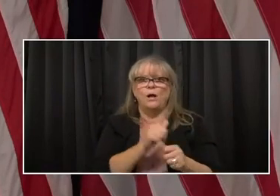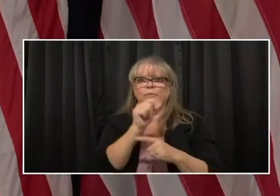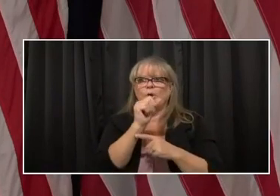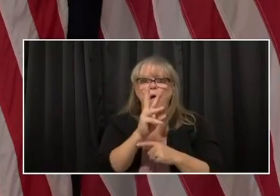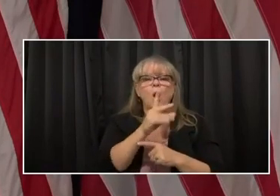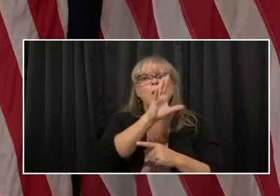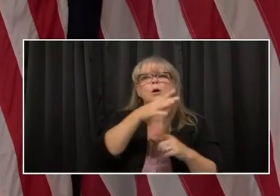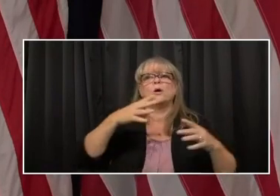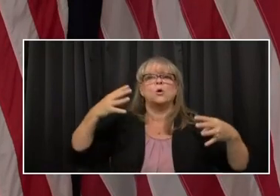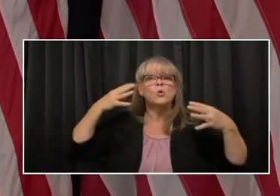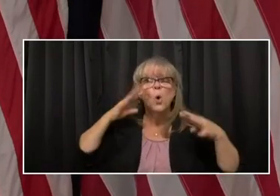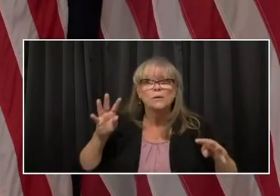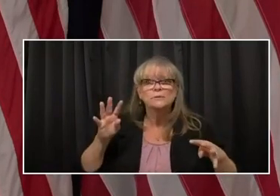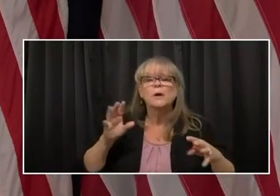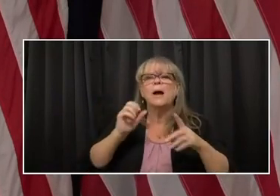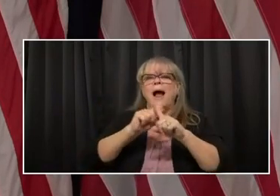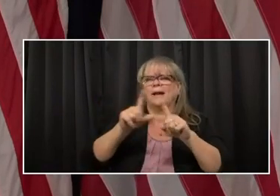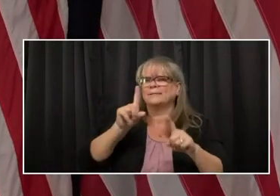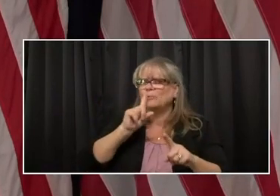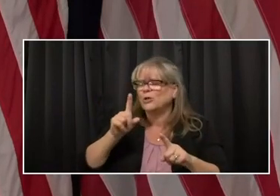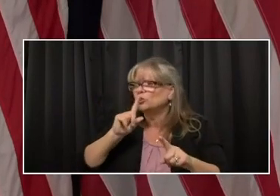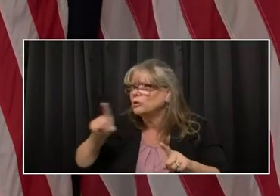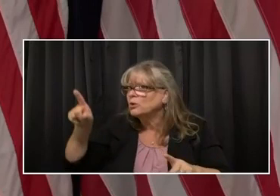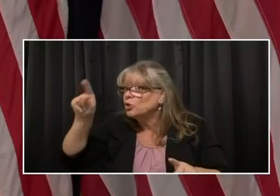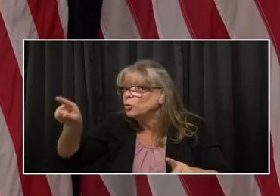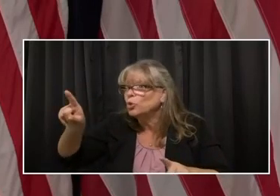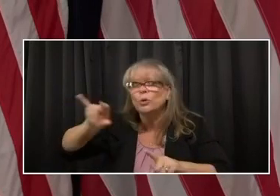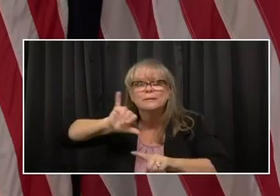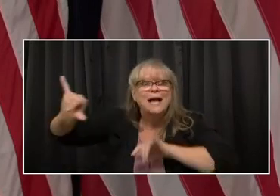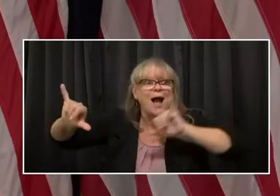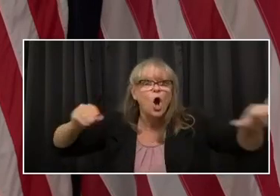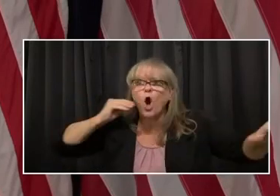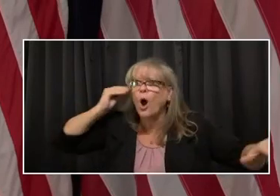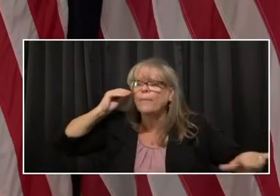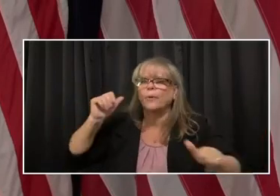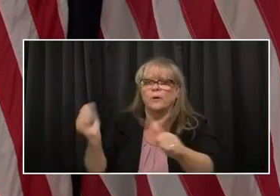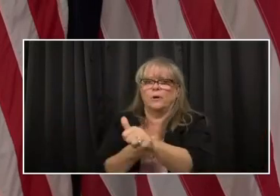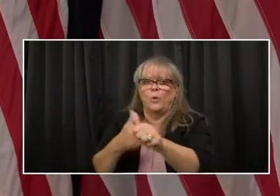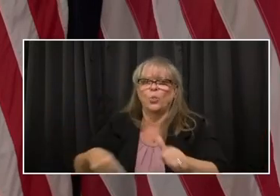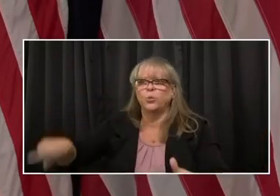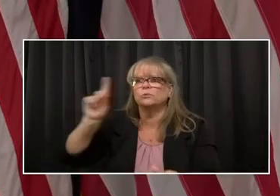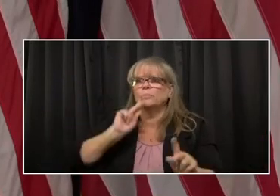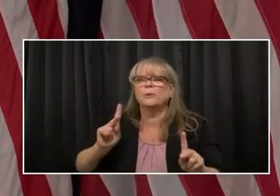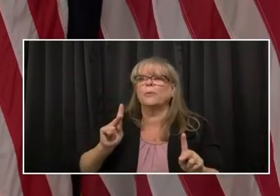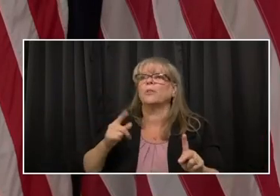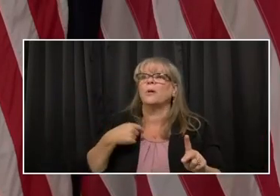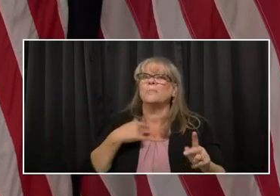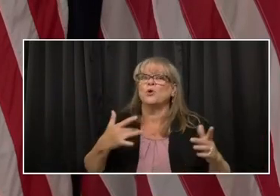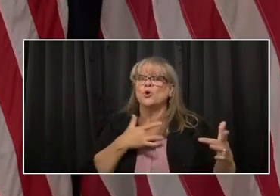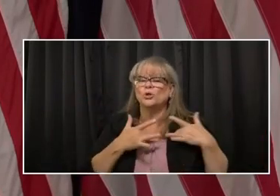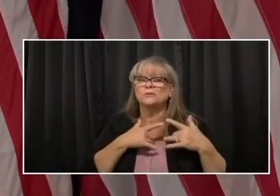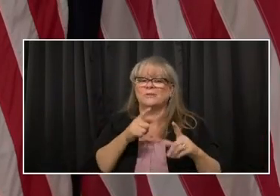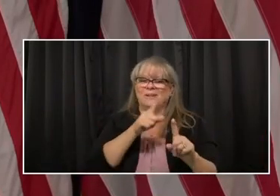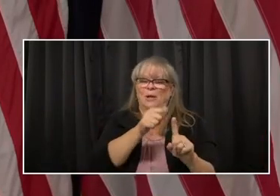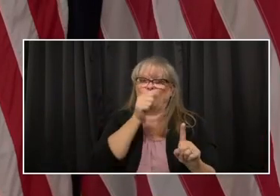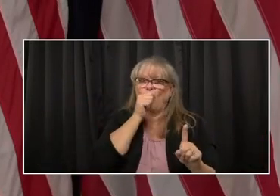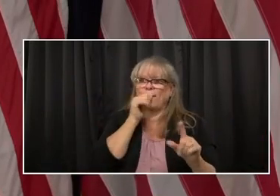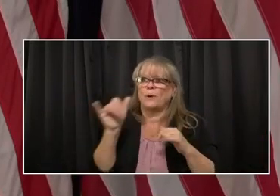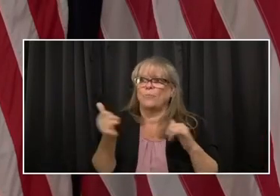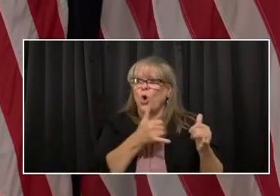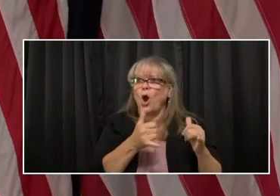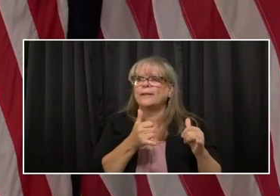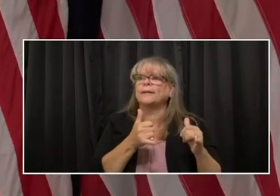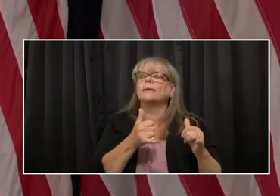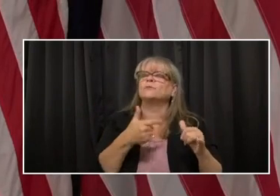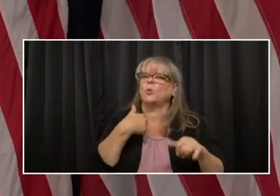home. Yes, we're worried about private parties, we're worried about congregate care, working closely with all of the residential